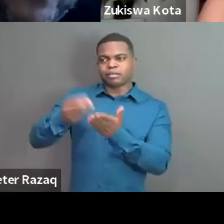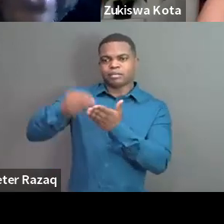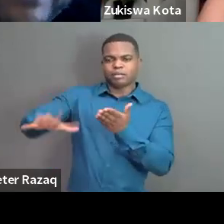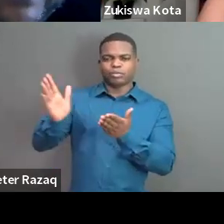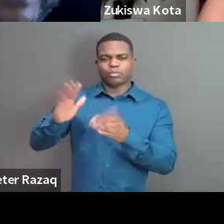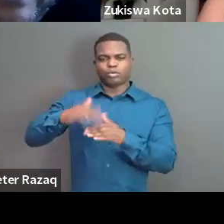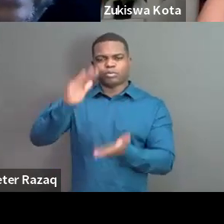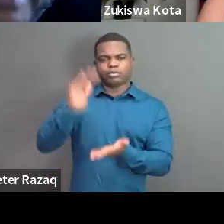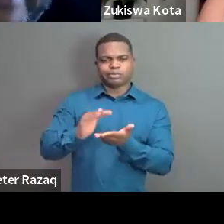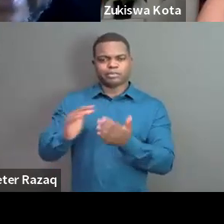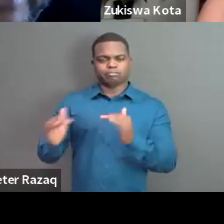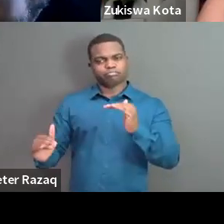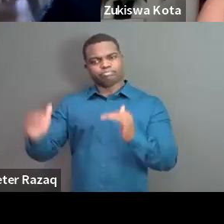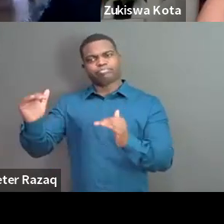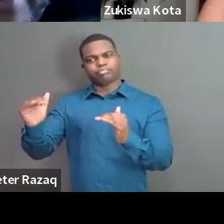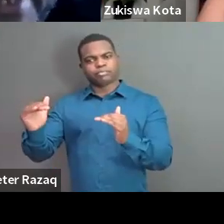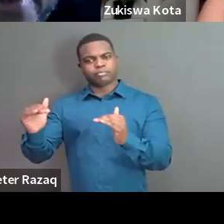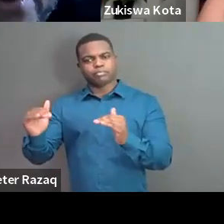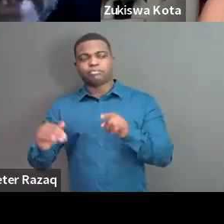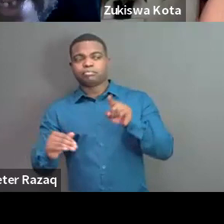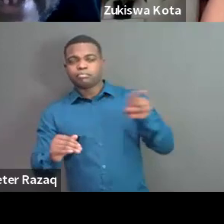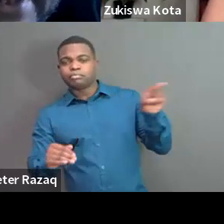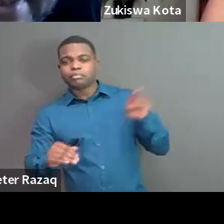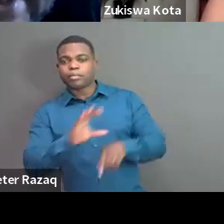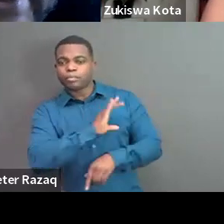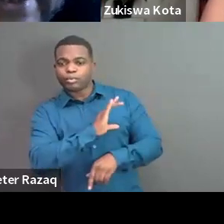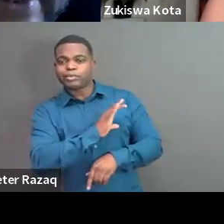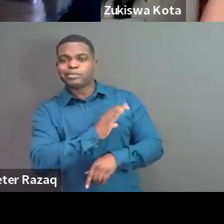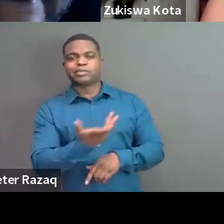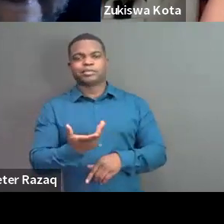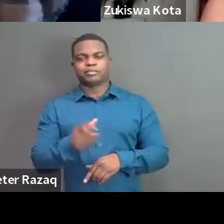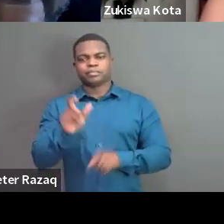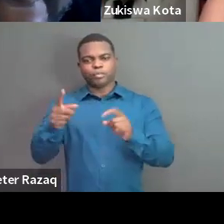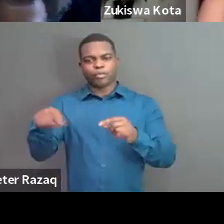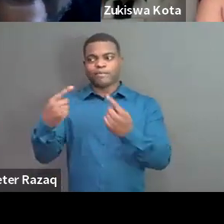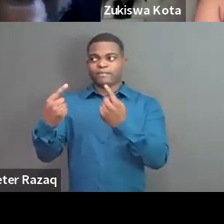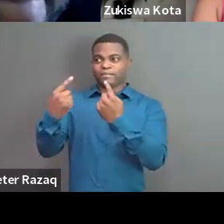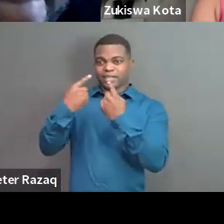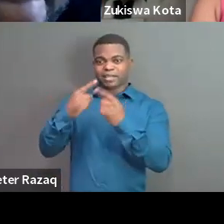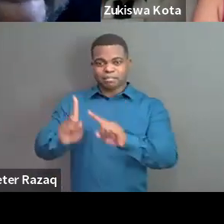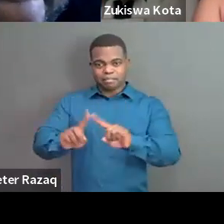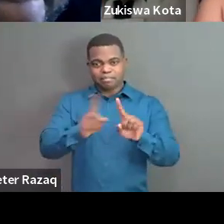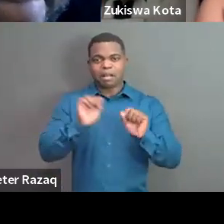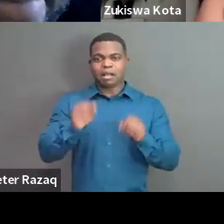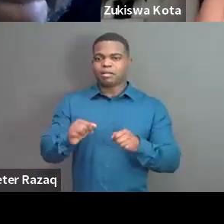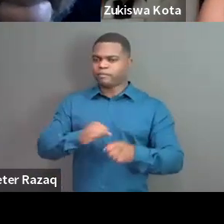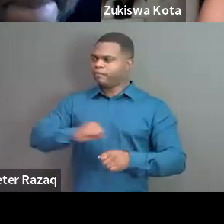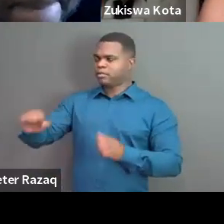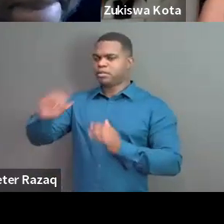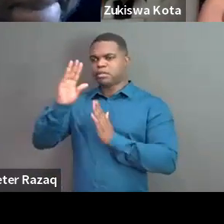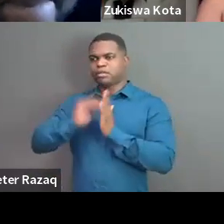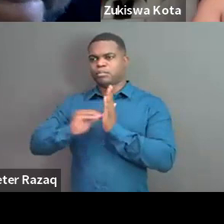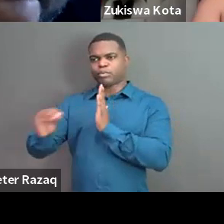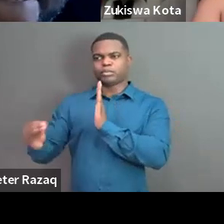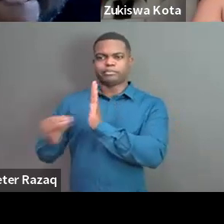you can be able to access services. I thought I needed to say that. Yeah, that's quite helpful, and